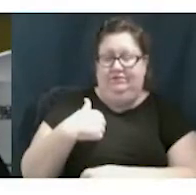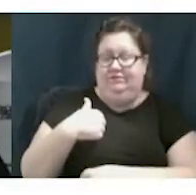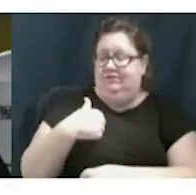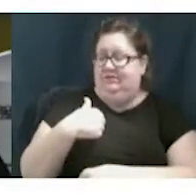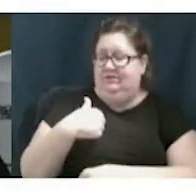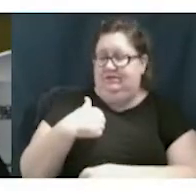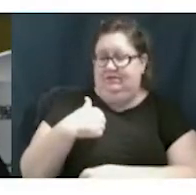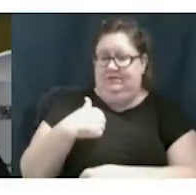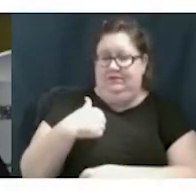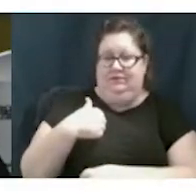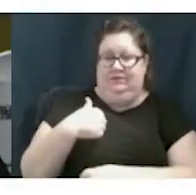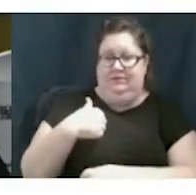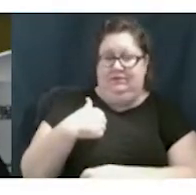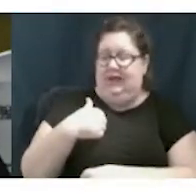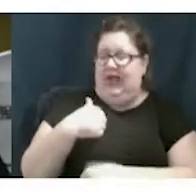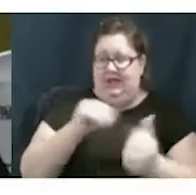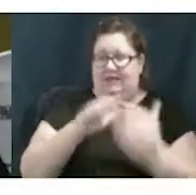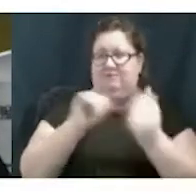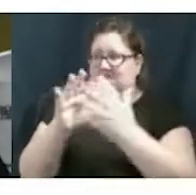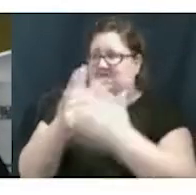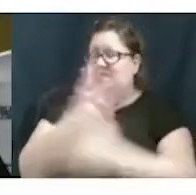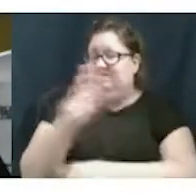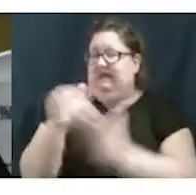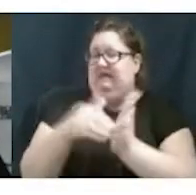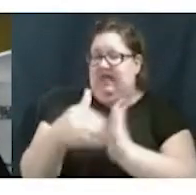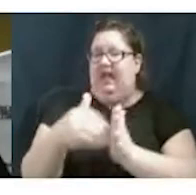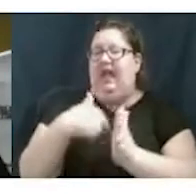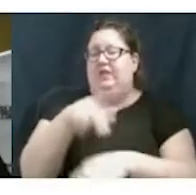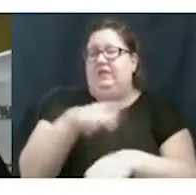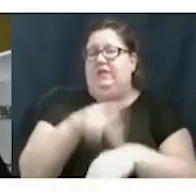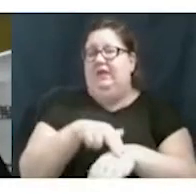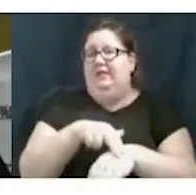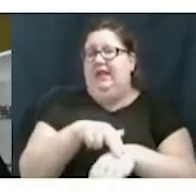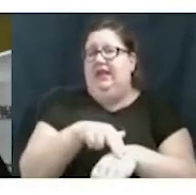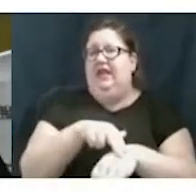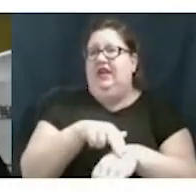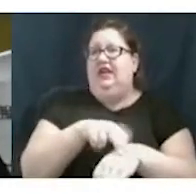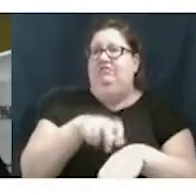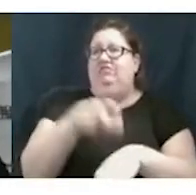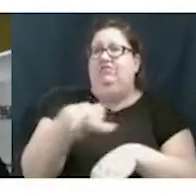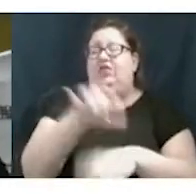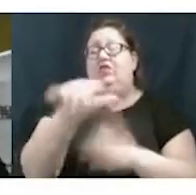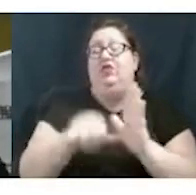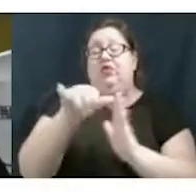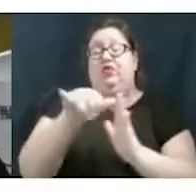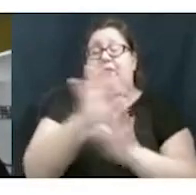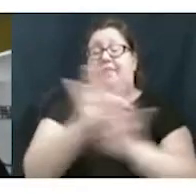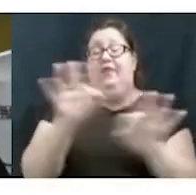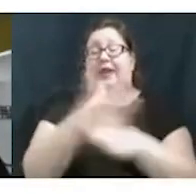think I usually jump out to YouTube. Free music library is probably my